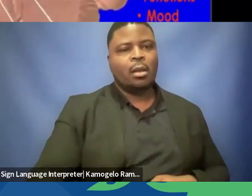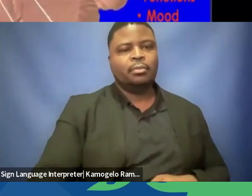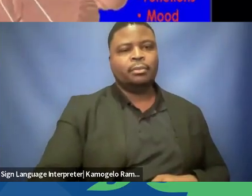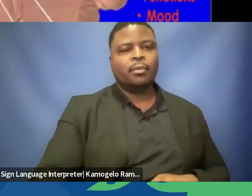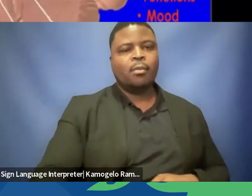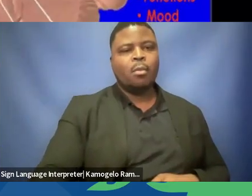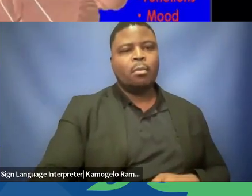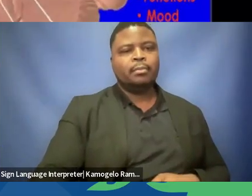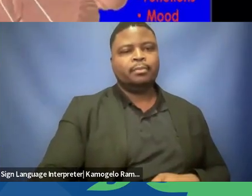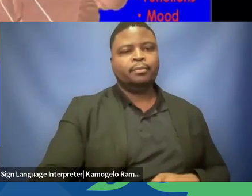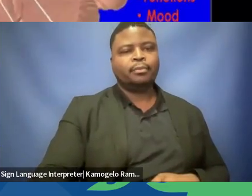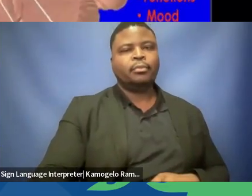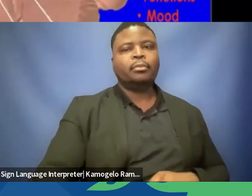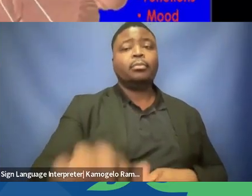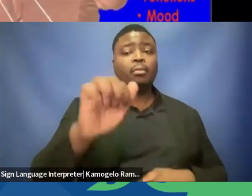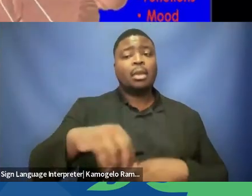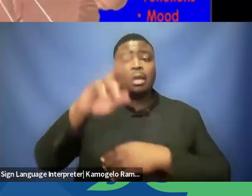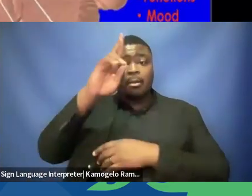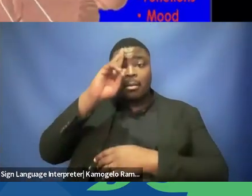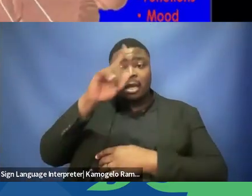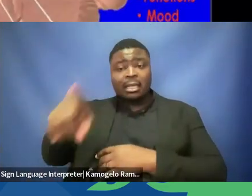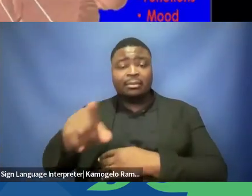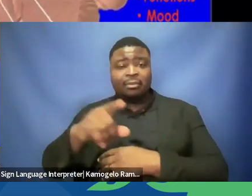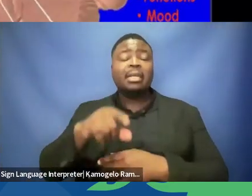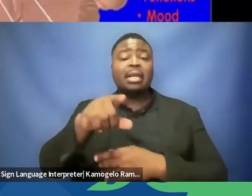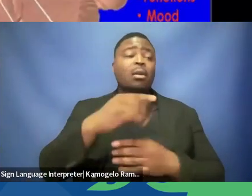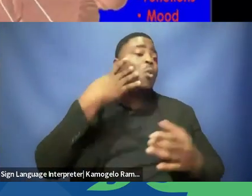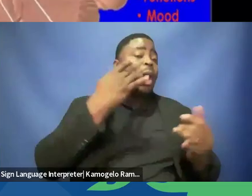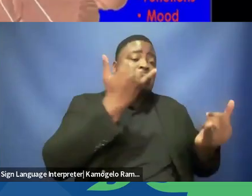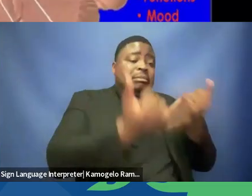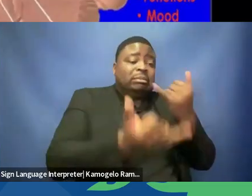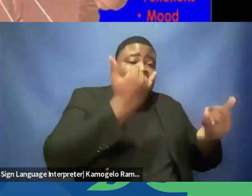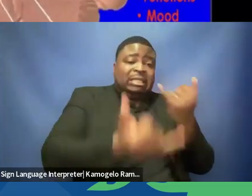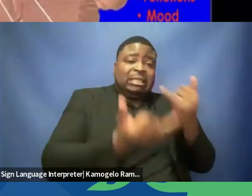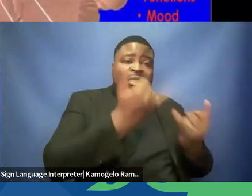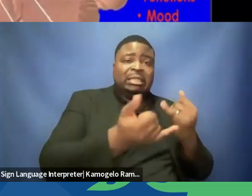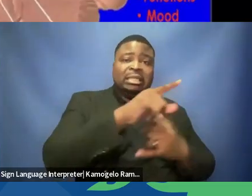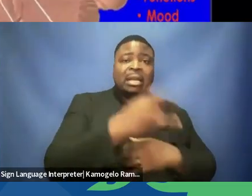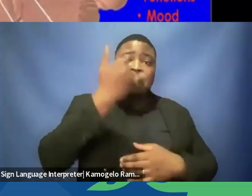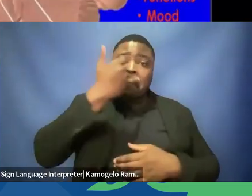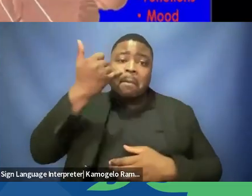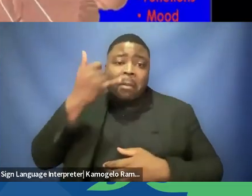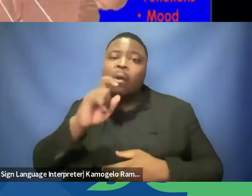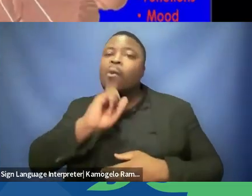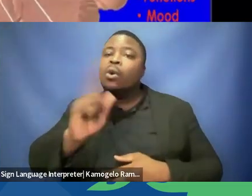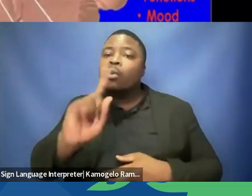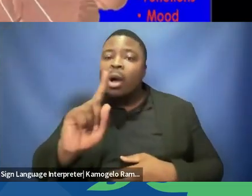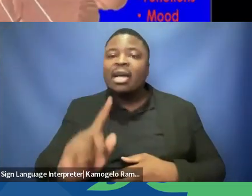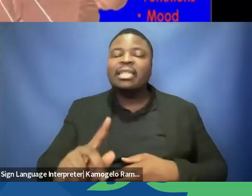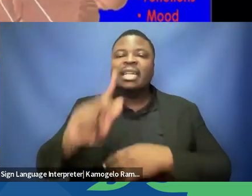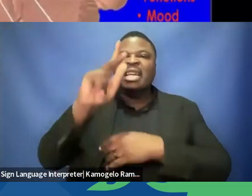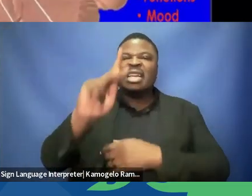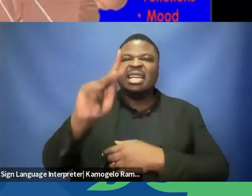the drug that they use in sexual activities is cat. In Kenya, we refer to it